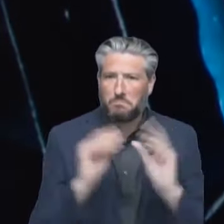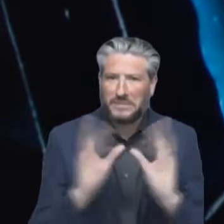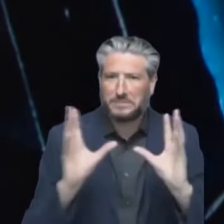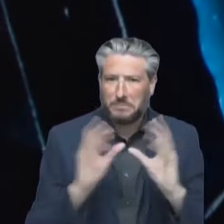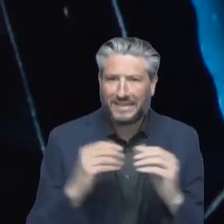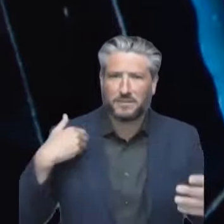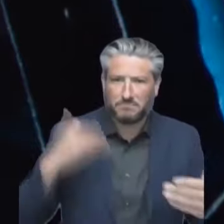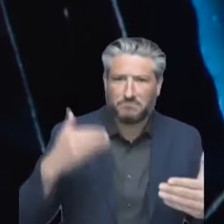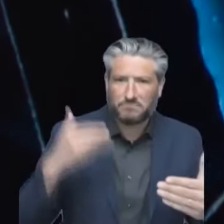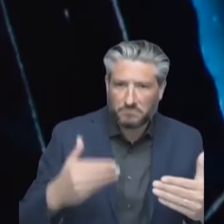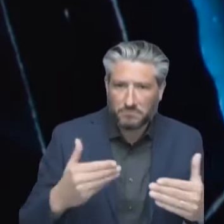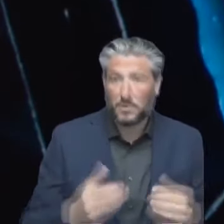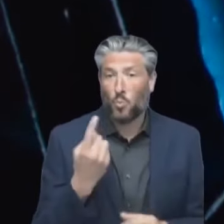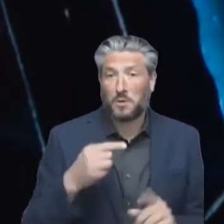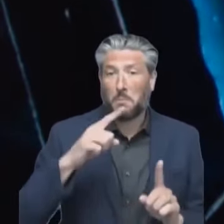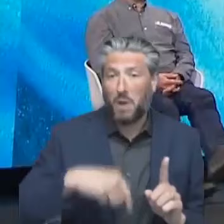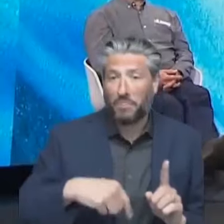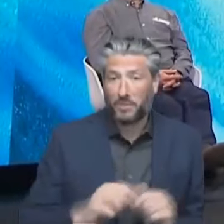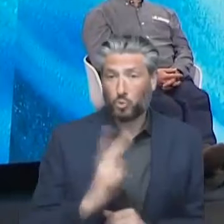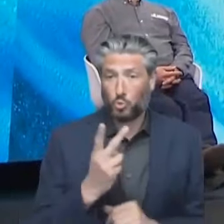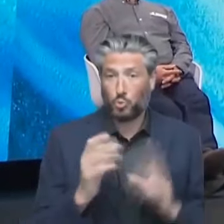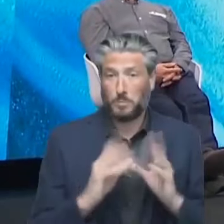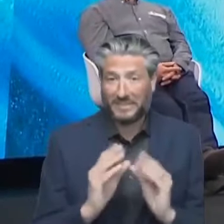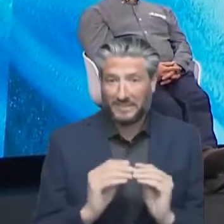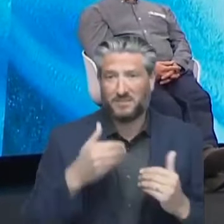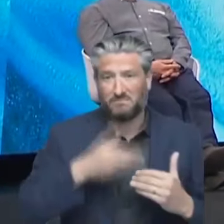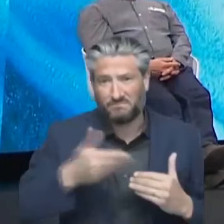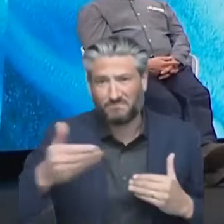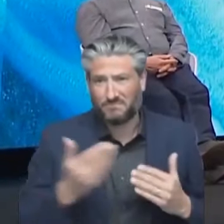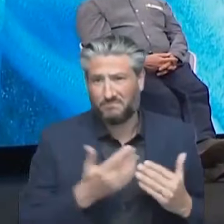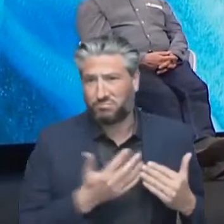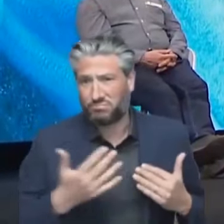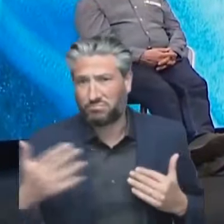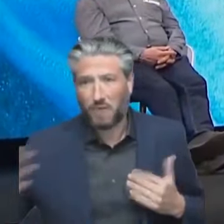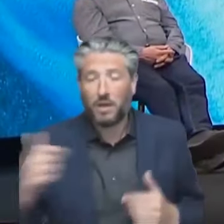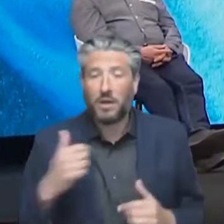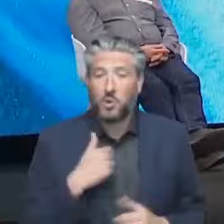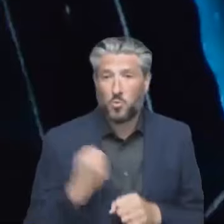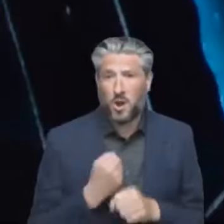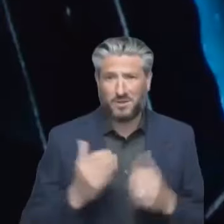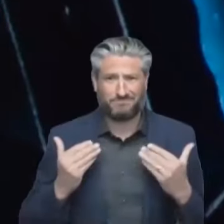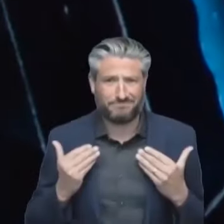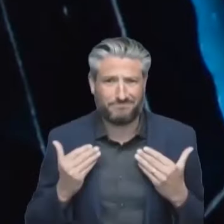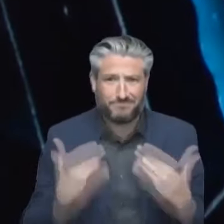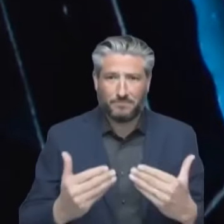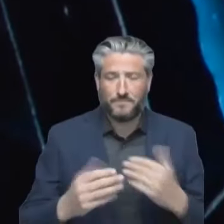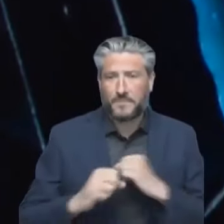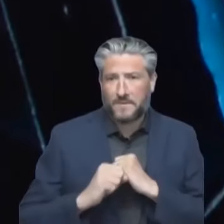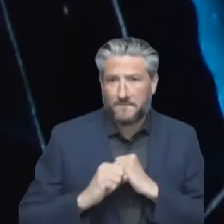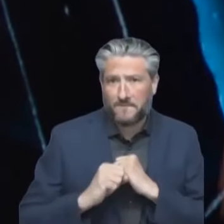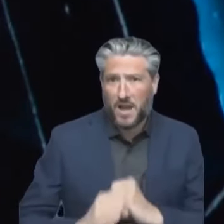this tempo allows us to move forward very quickly and in a coordinated manner. Any and